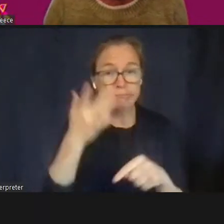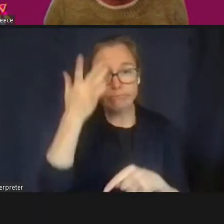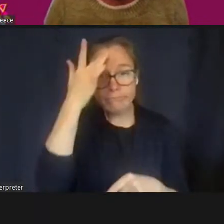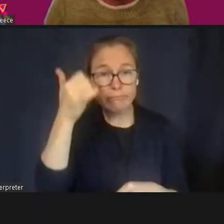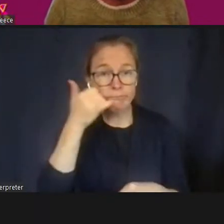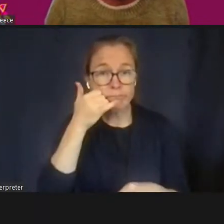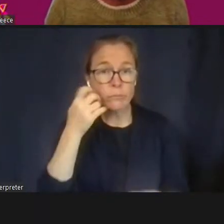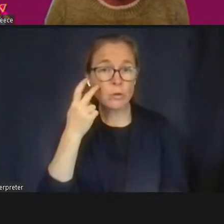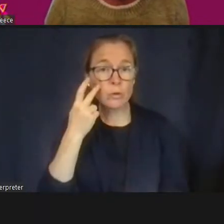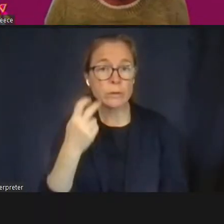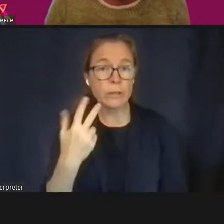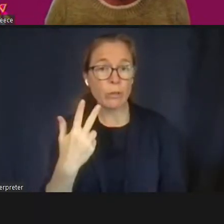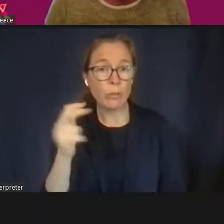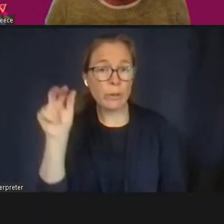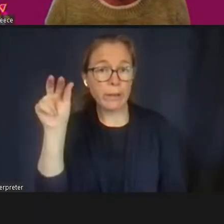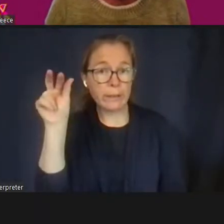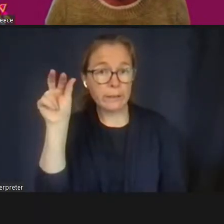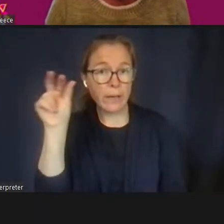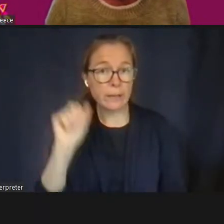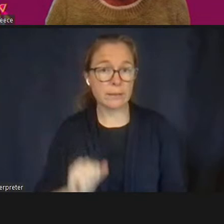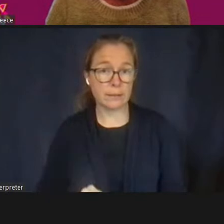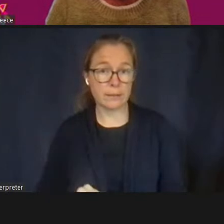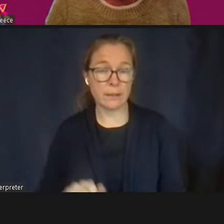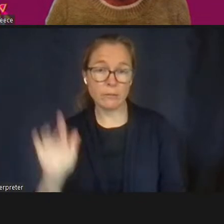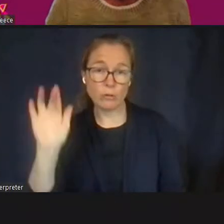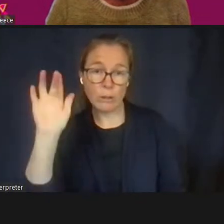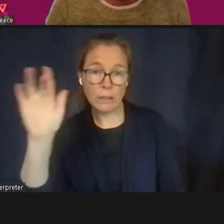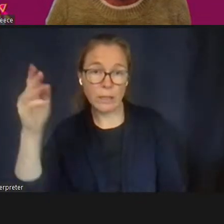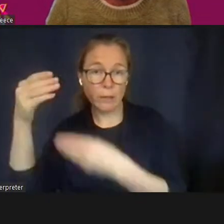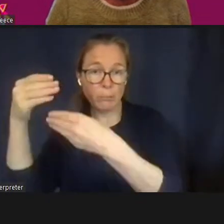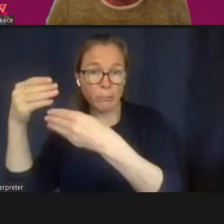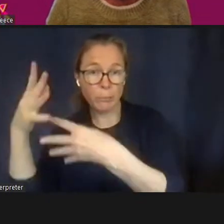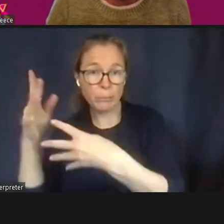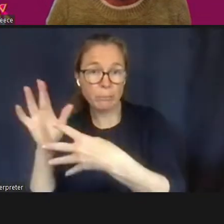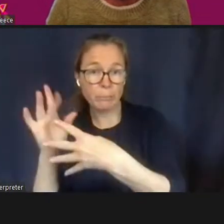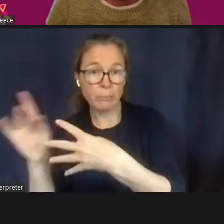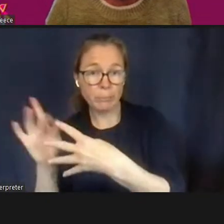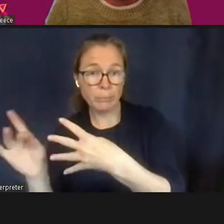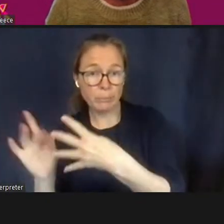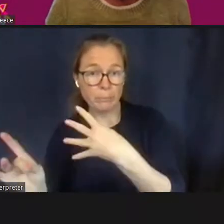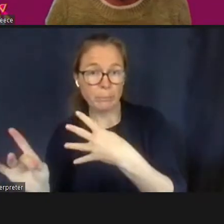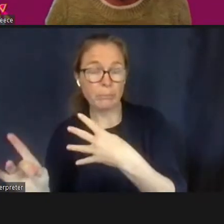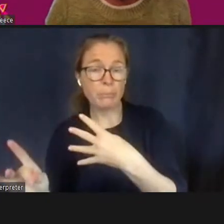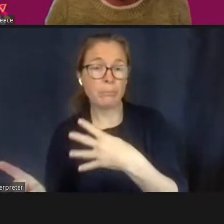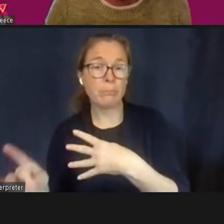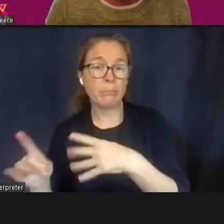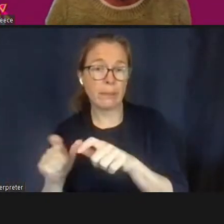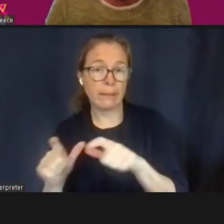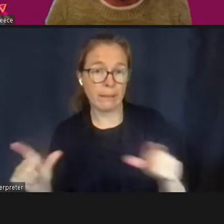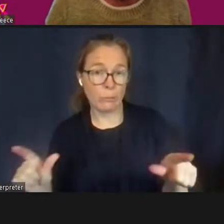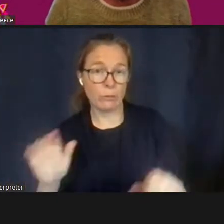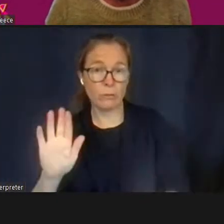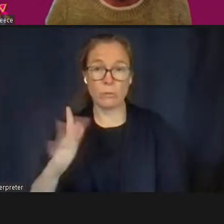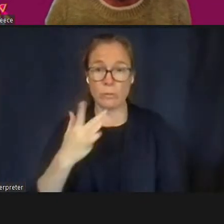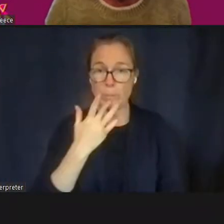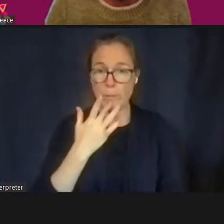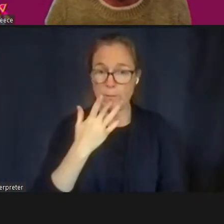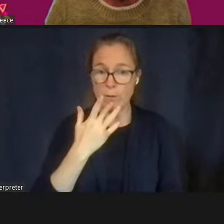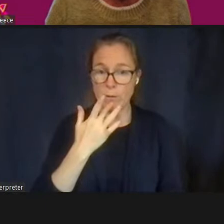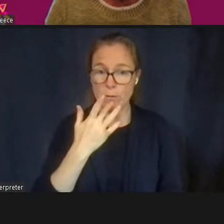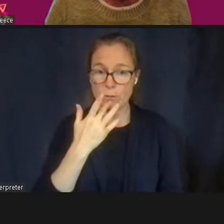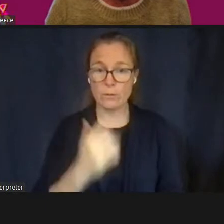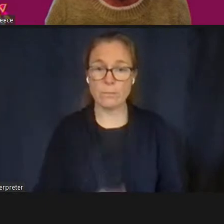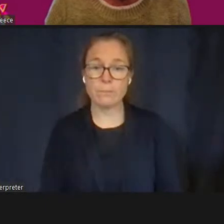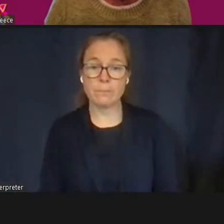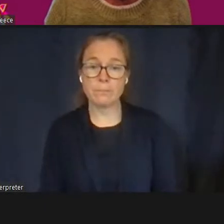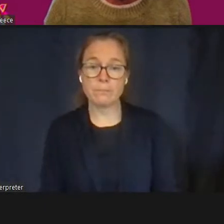with the legend More at the bottom right or upper right hand side of your screen. That way you will be able to select